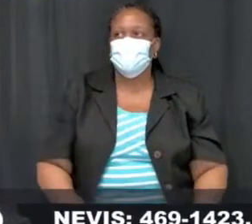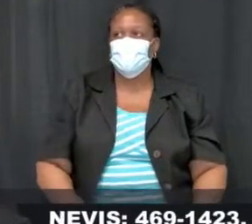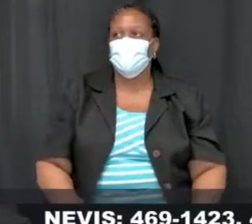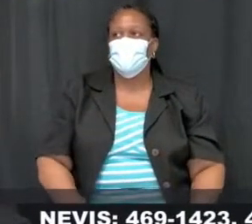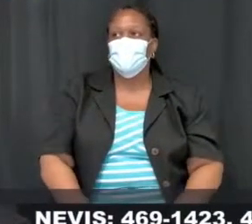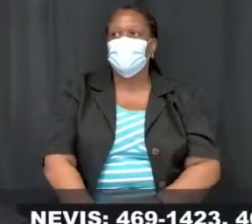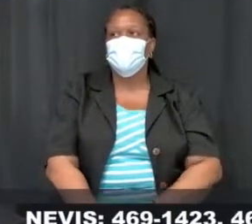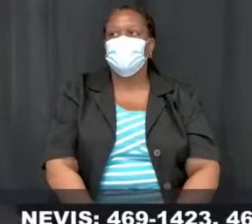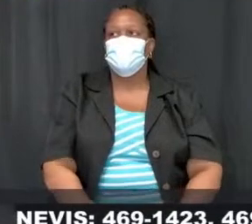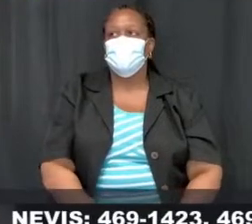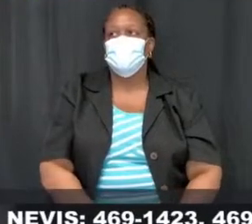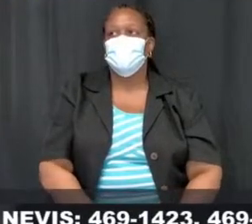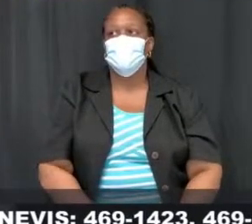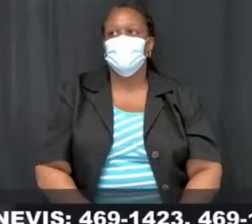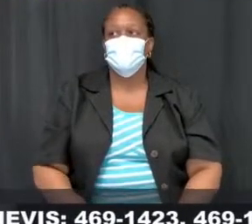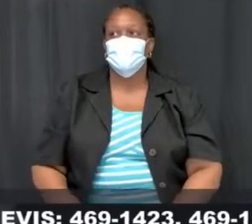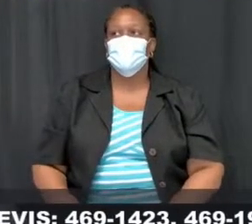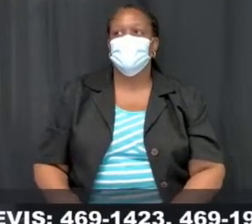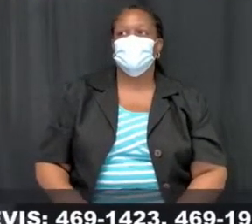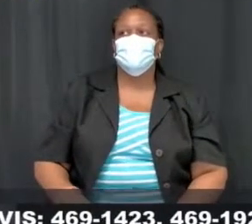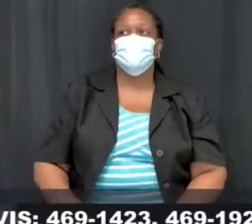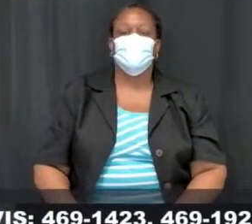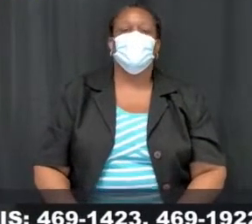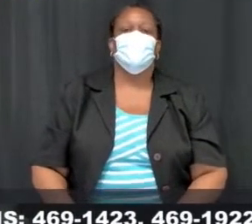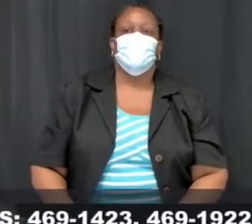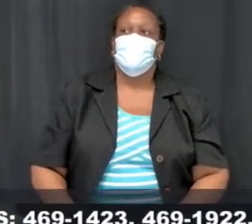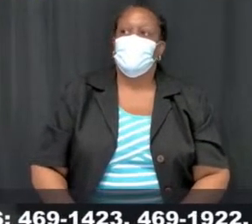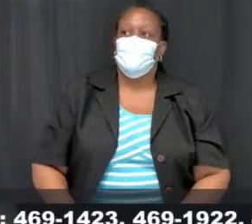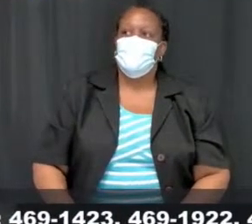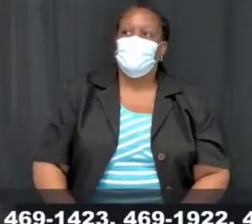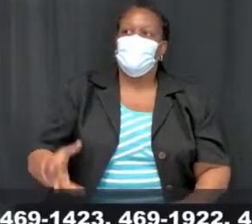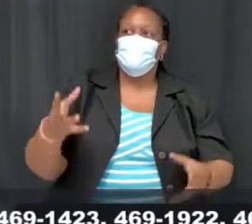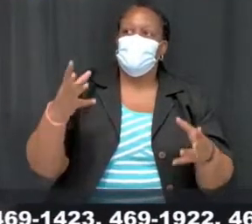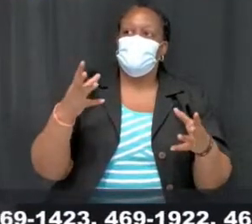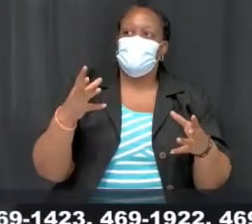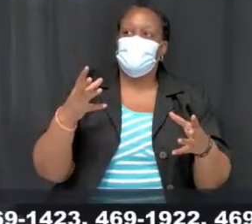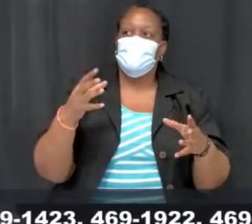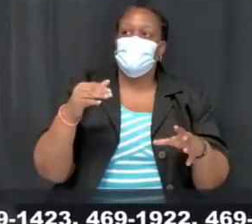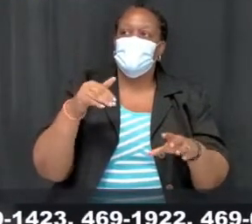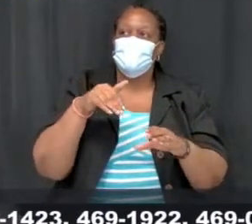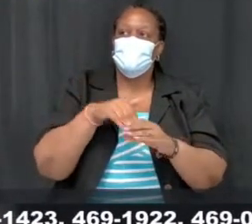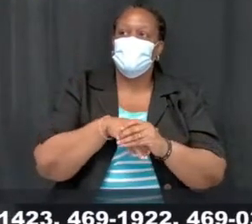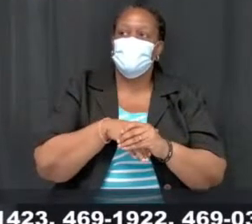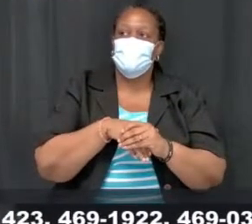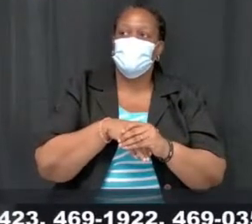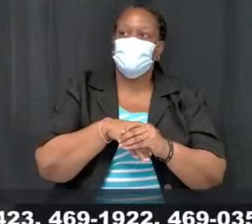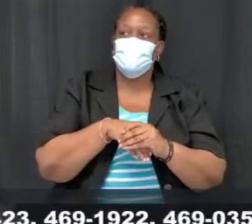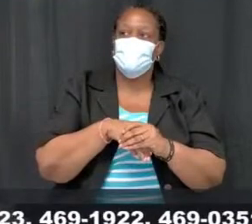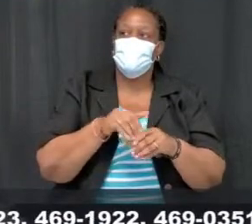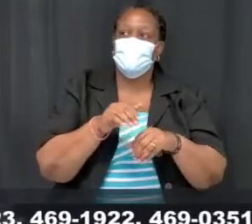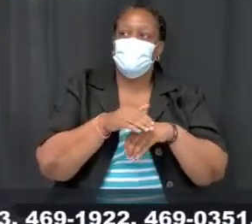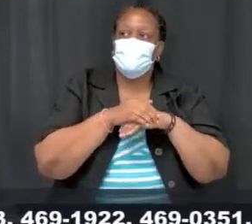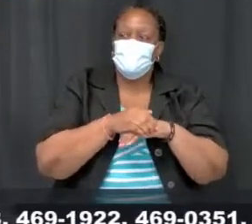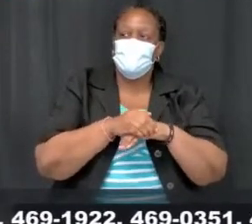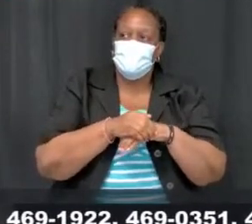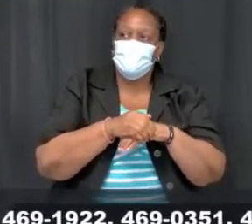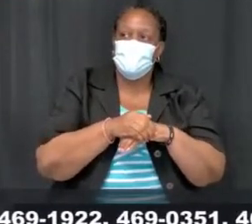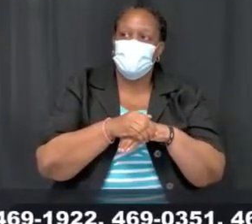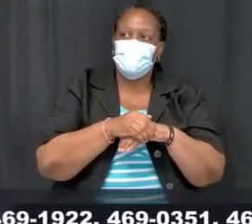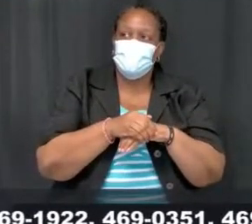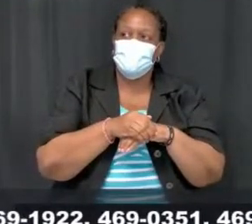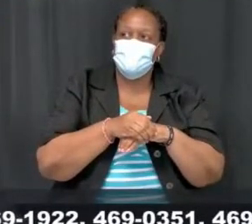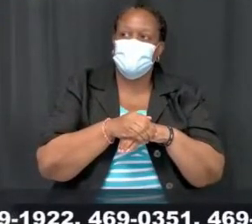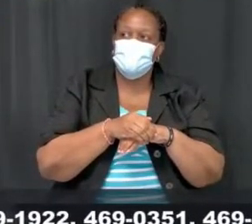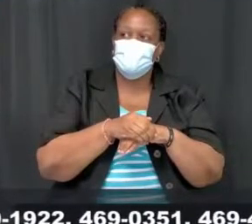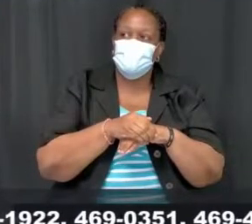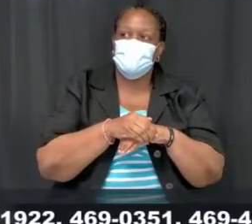friends, colleagues, citizens, and residents in the United Kingdom is that as of the 1st of September, the travel advisory against the